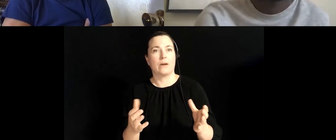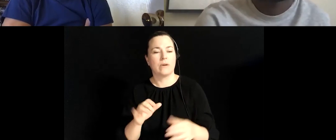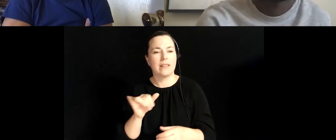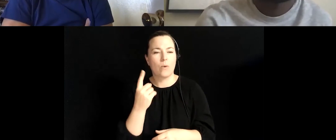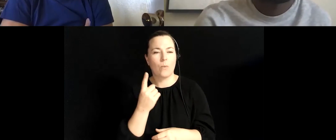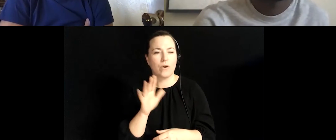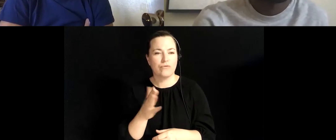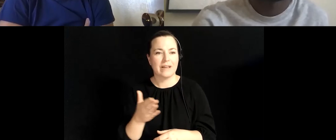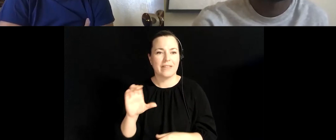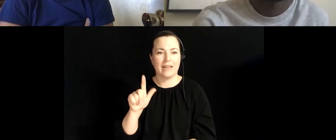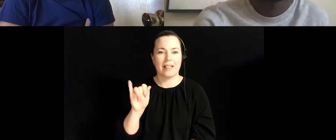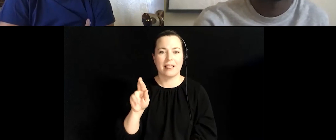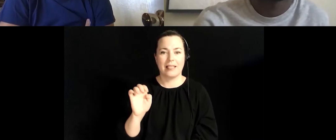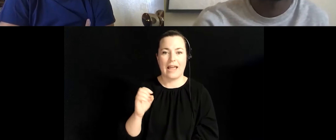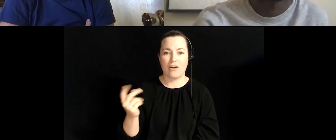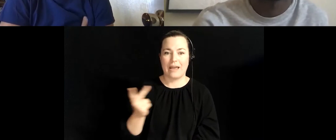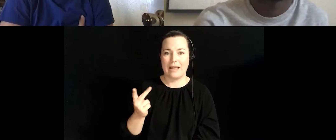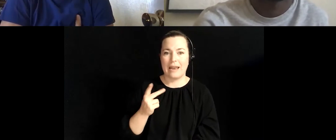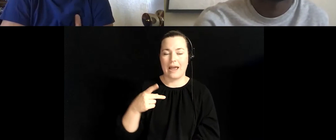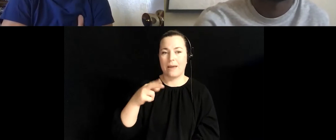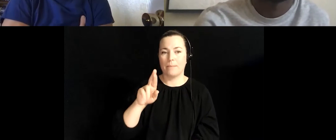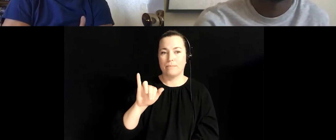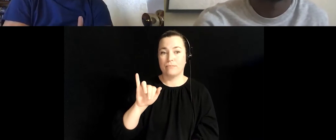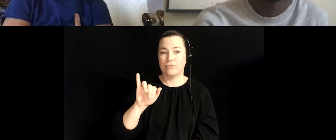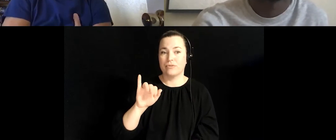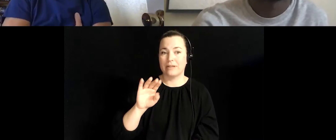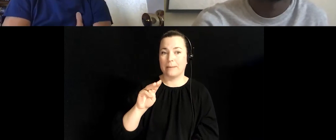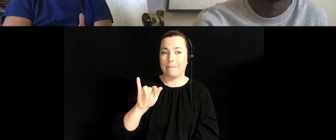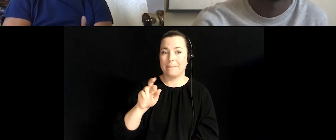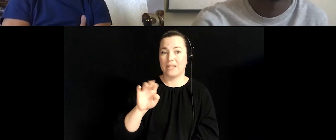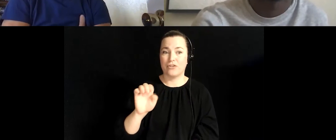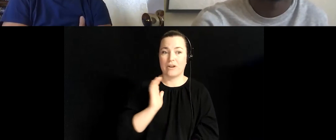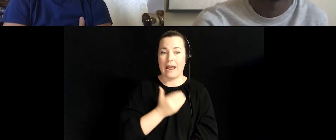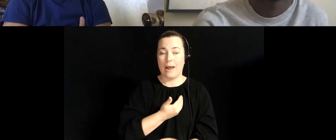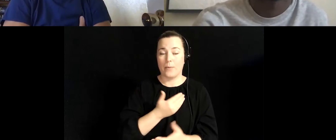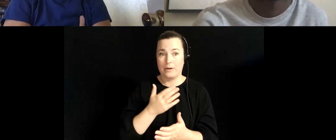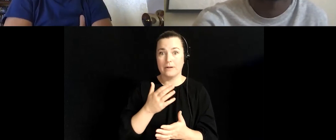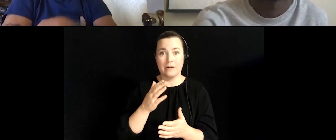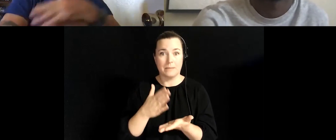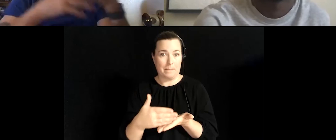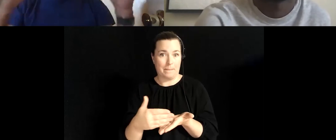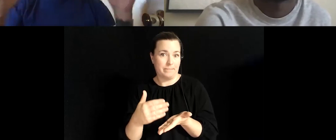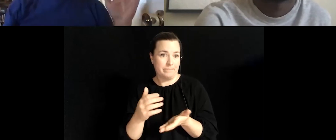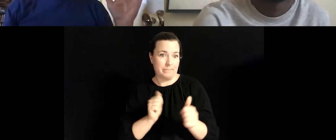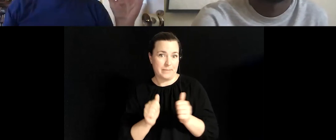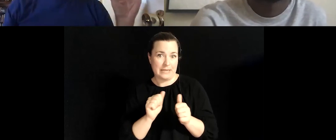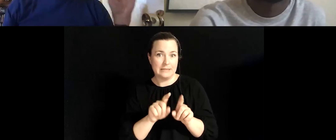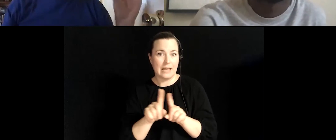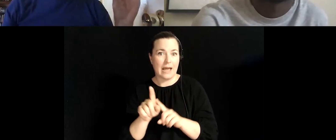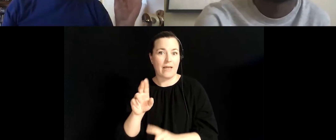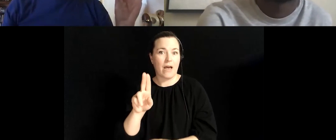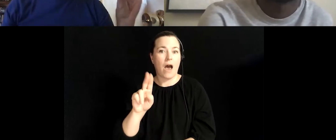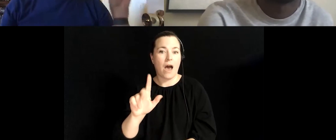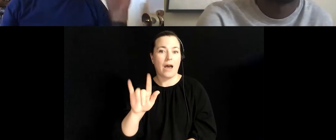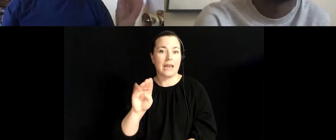premiered our piece at the Unlimited Festival in London, and to be in such a rich environment of so